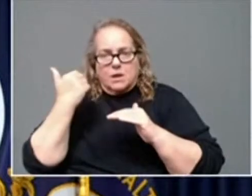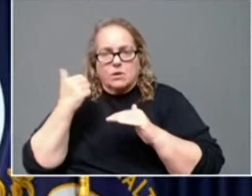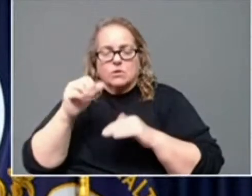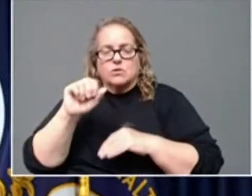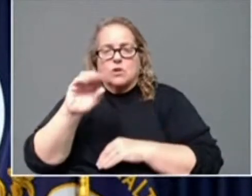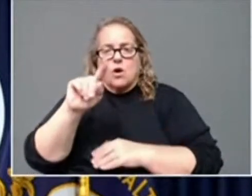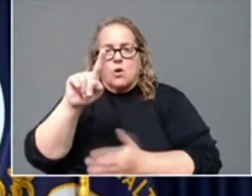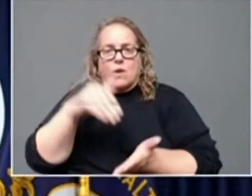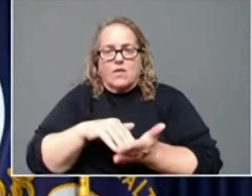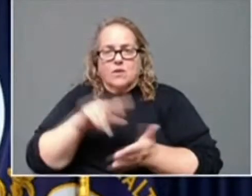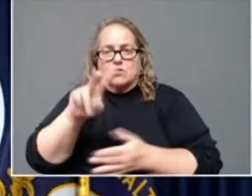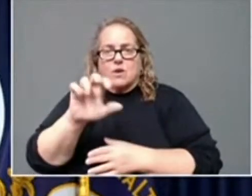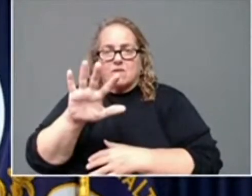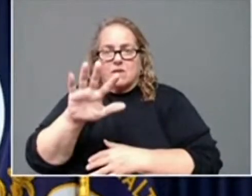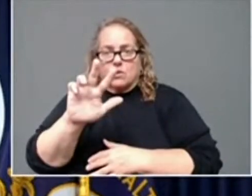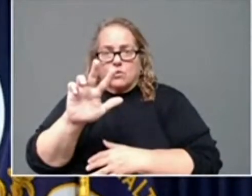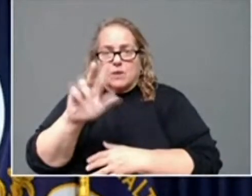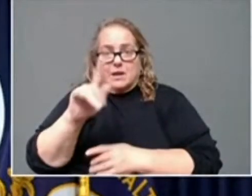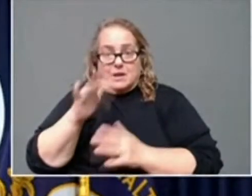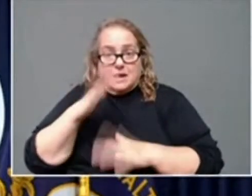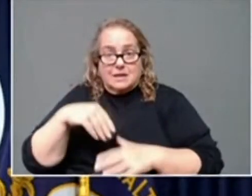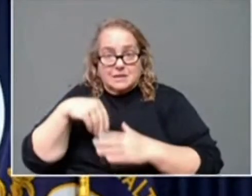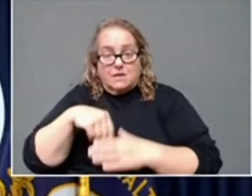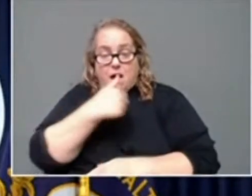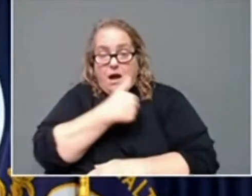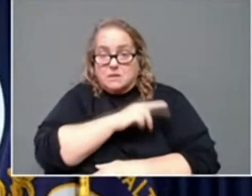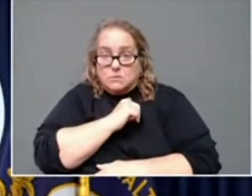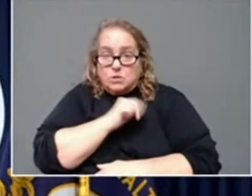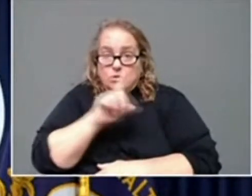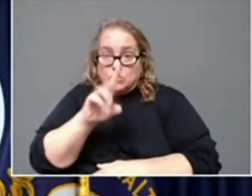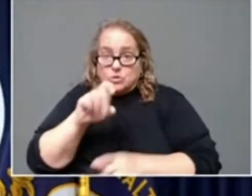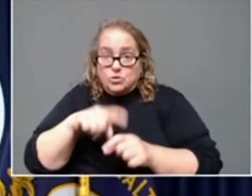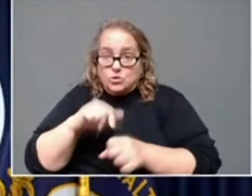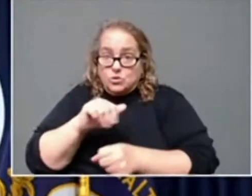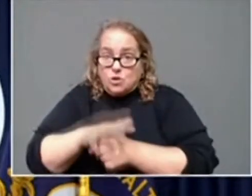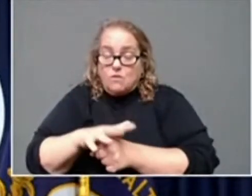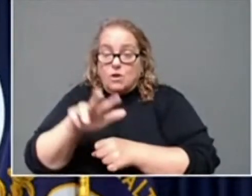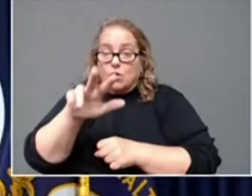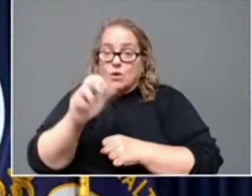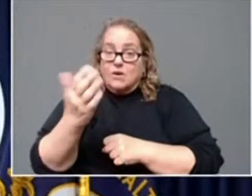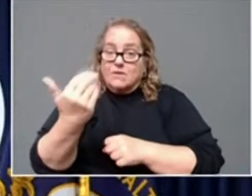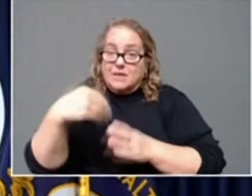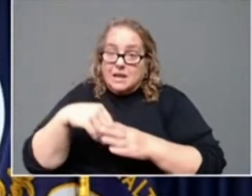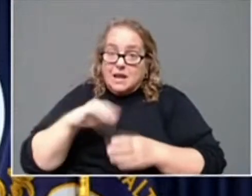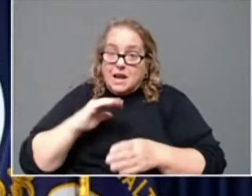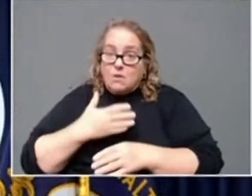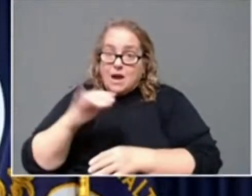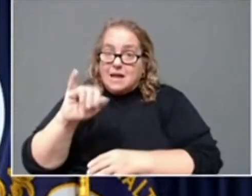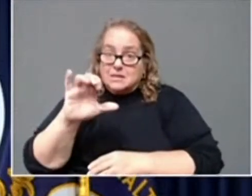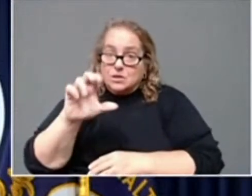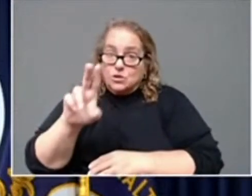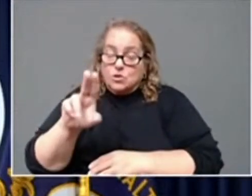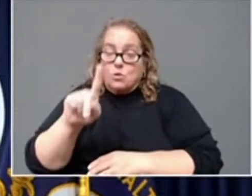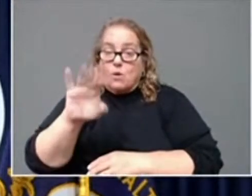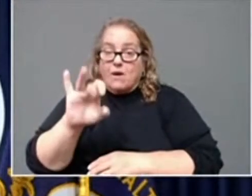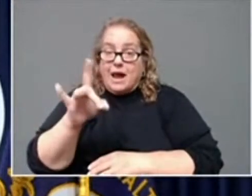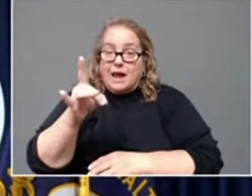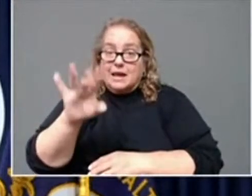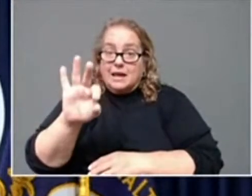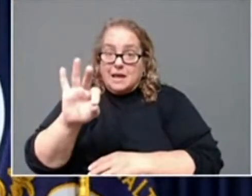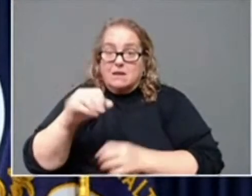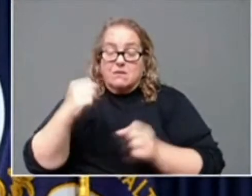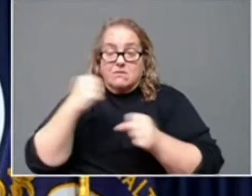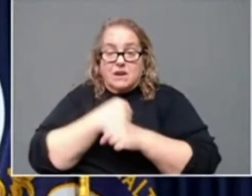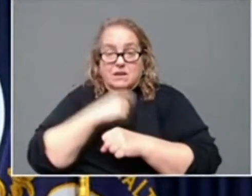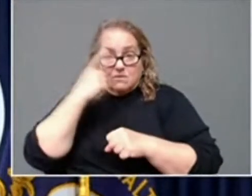1,253 Kentuckians in the hospital due to COVID, 315 in our ICUs, 181 fighting for their lives on